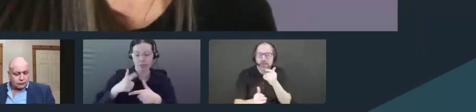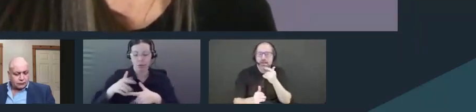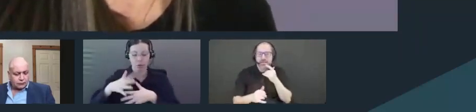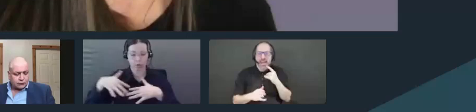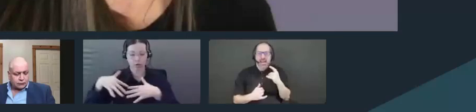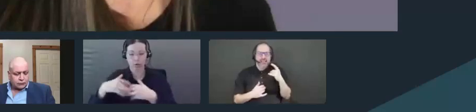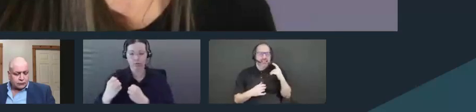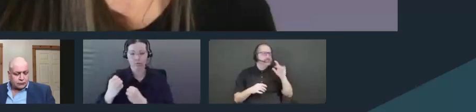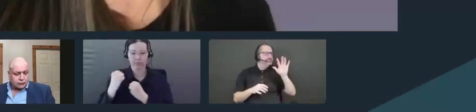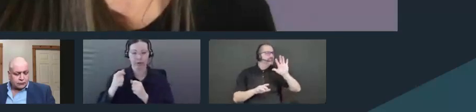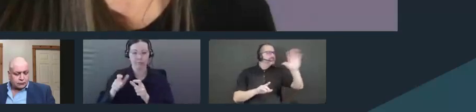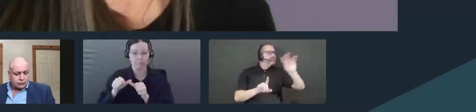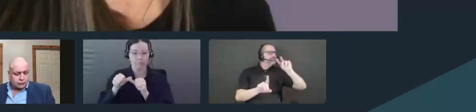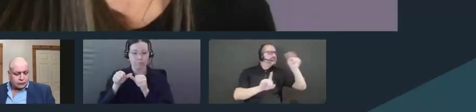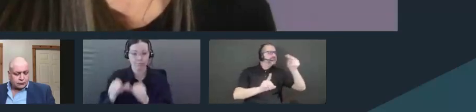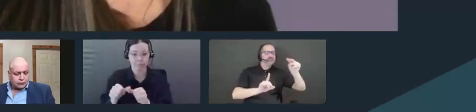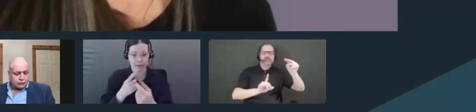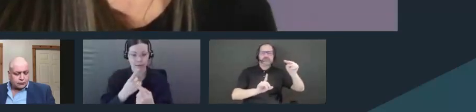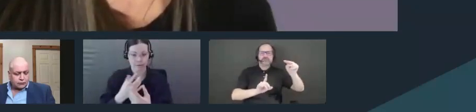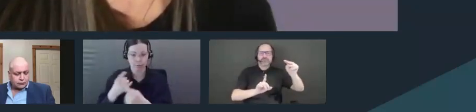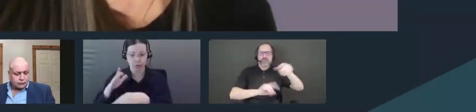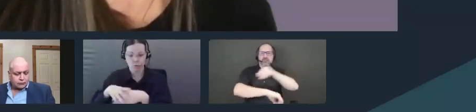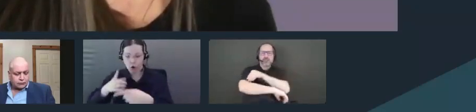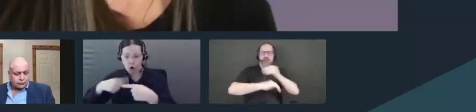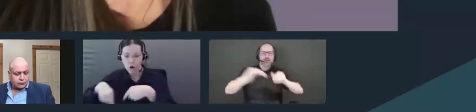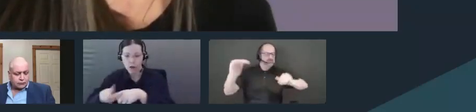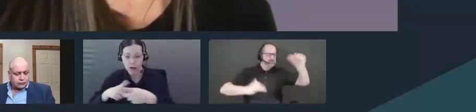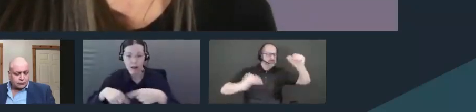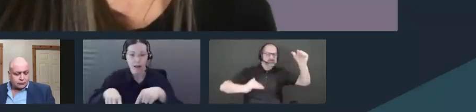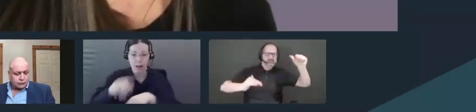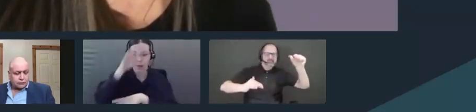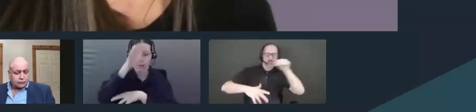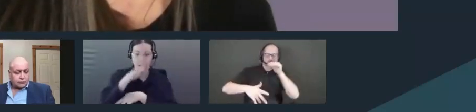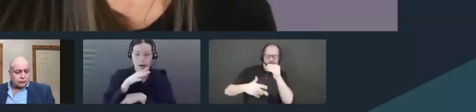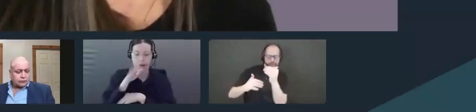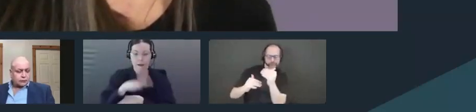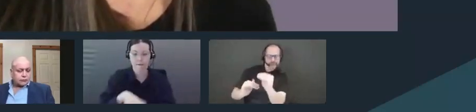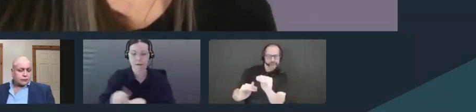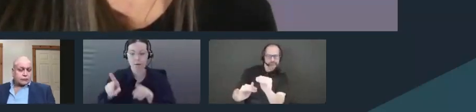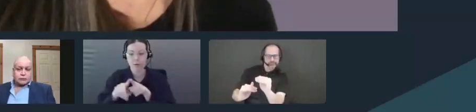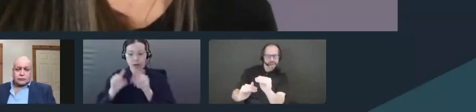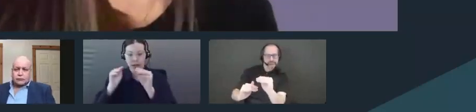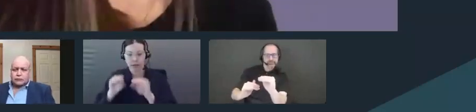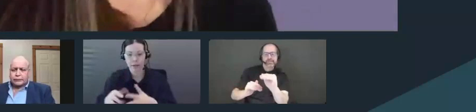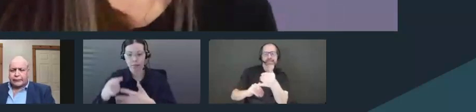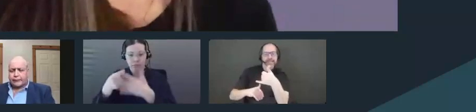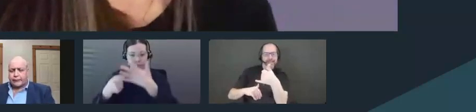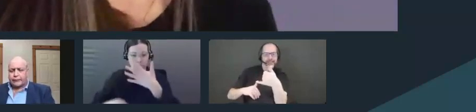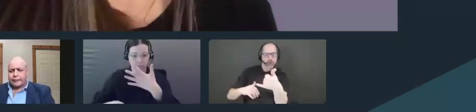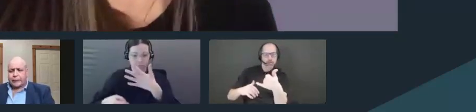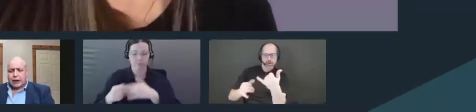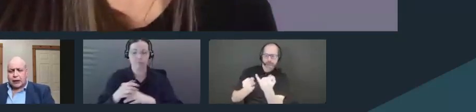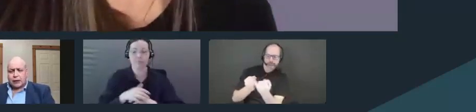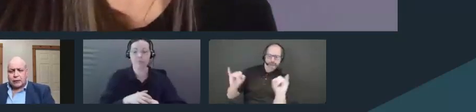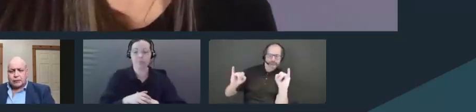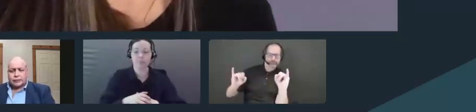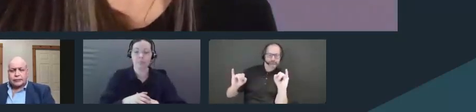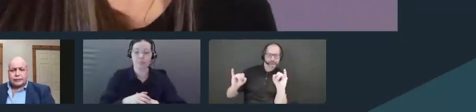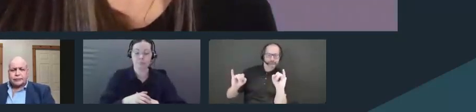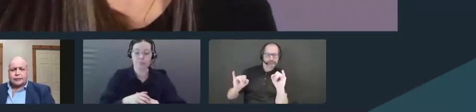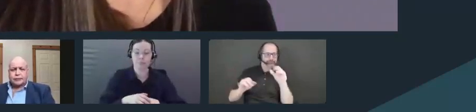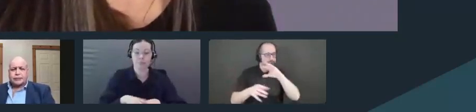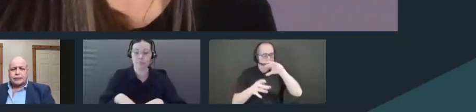and discursive power that limits Inuit agency, including individual